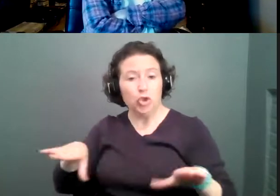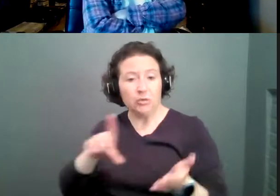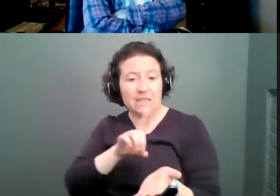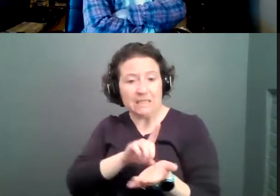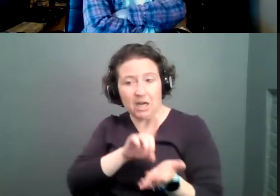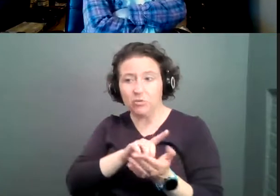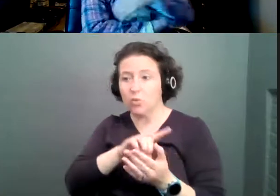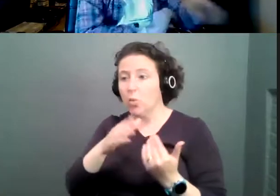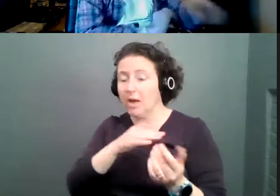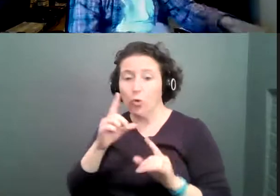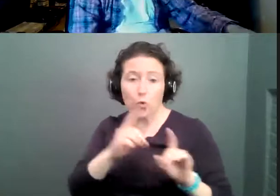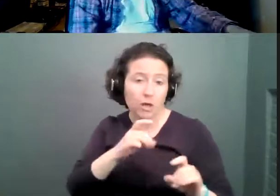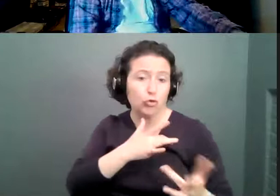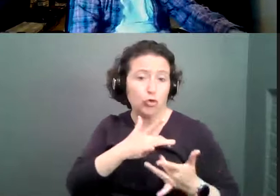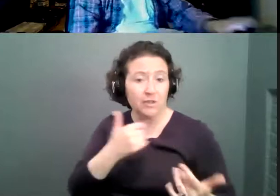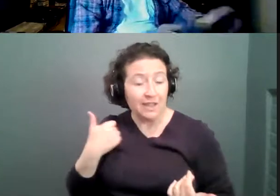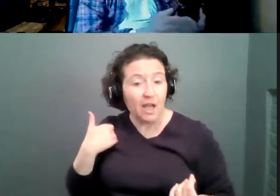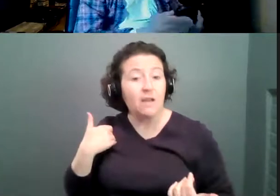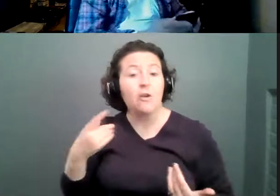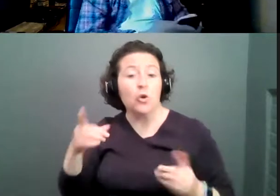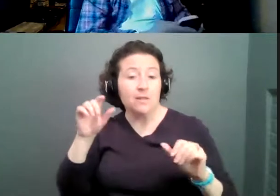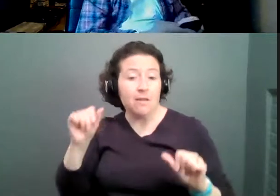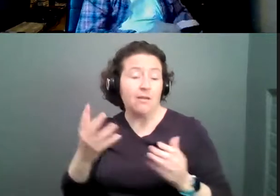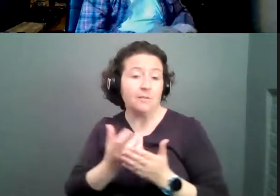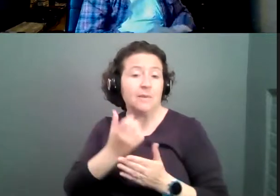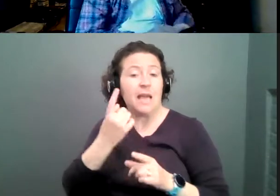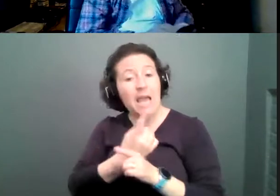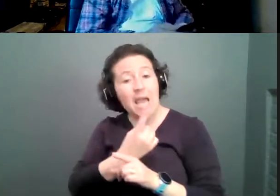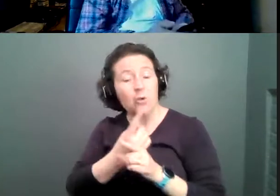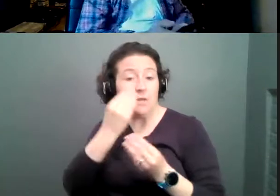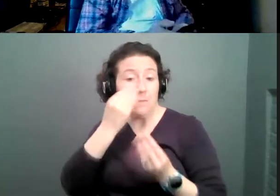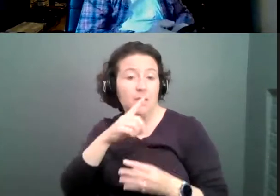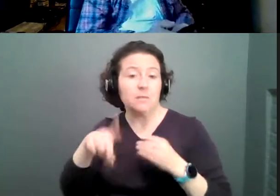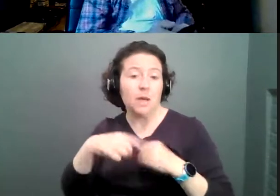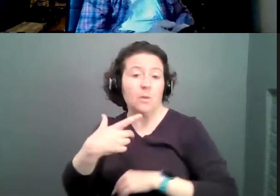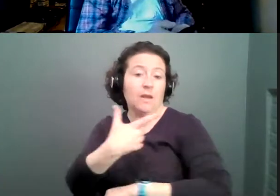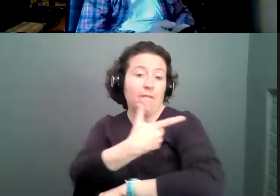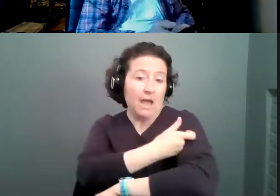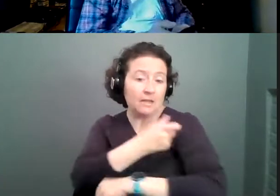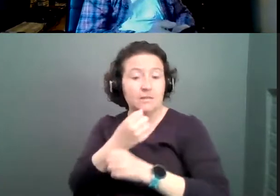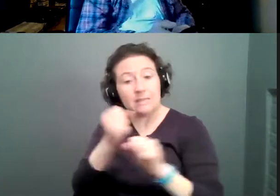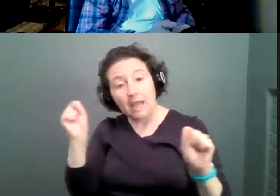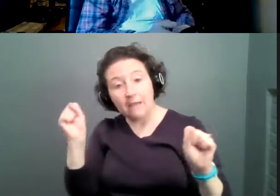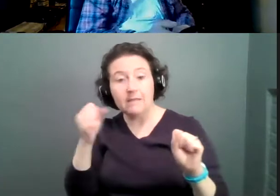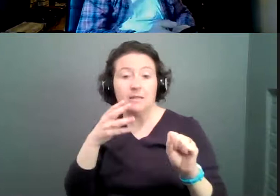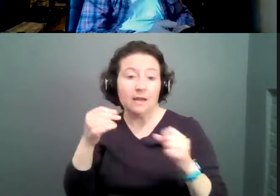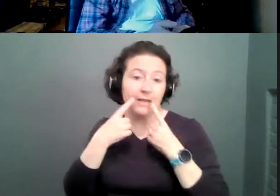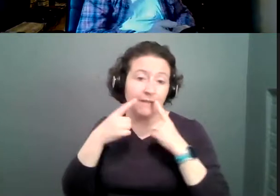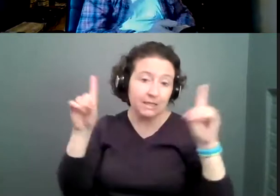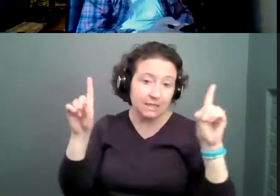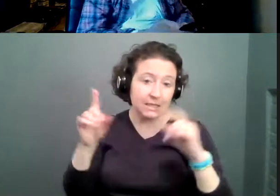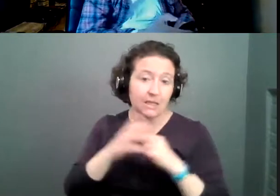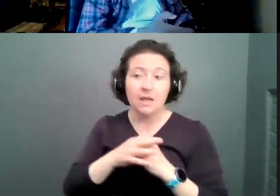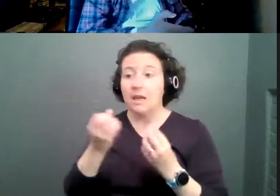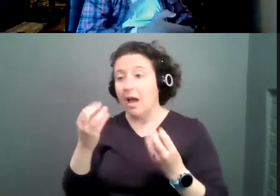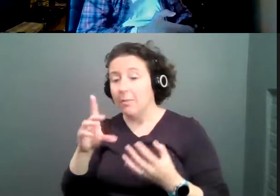questions or concerns they have, so that they can get accurate information about the vaccine's safety and efficacy,